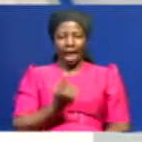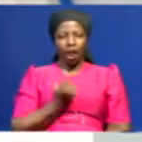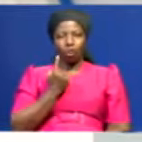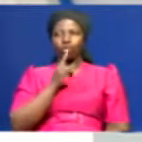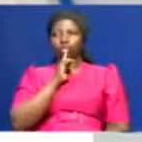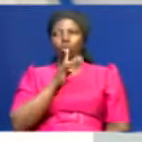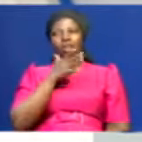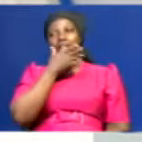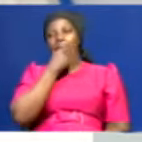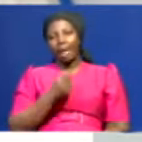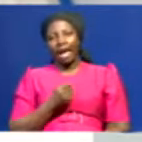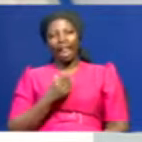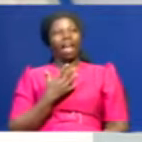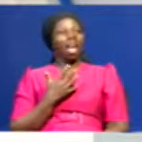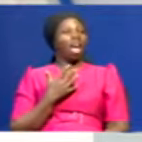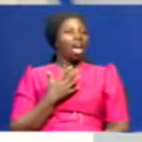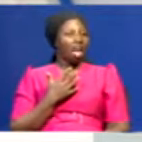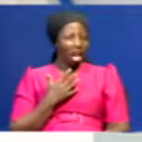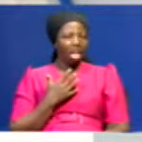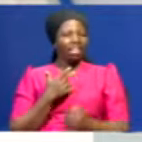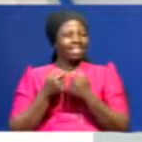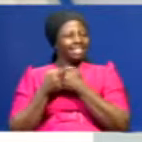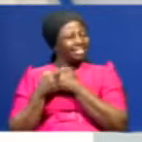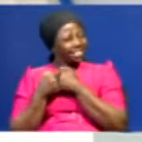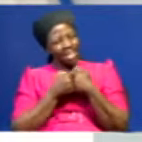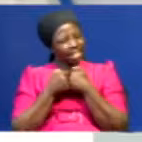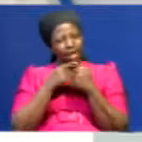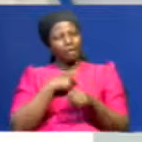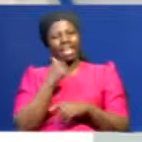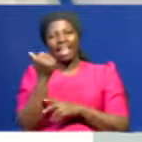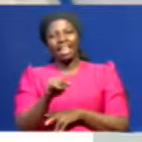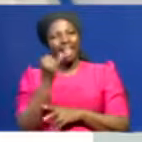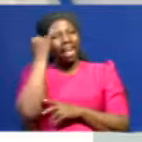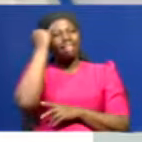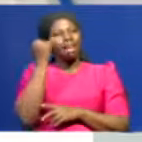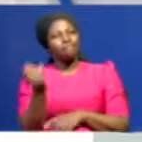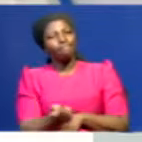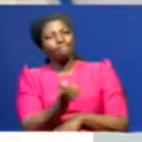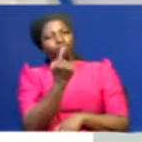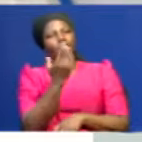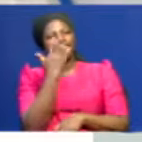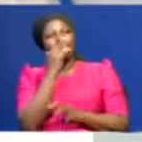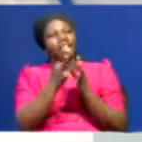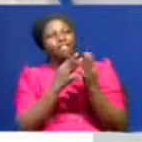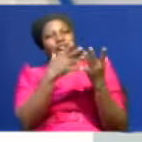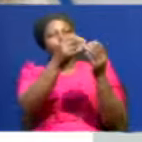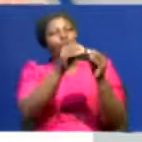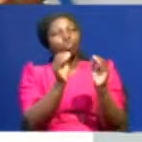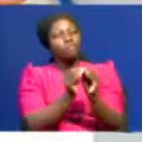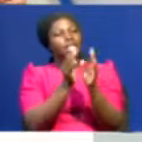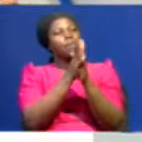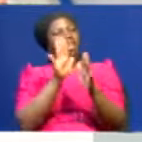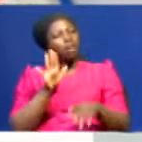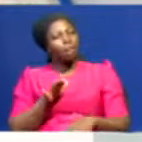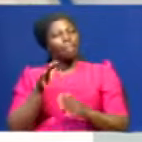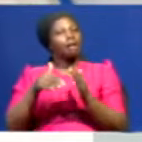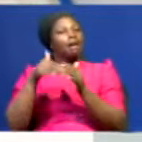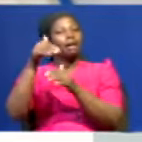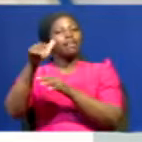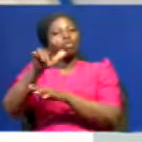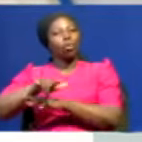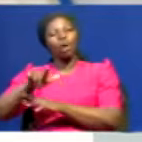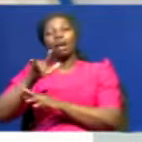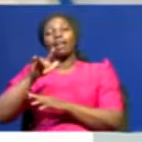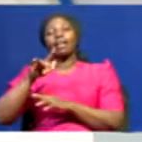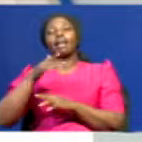me at pace. Mm. And every idea that I brought on the table, if I went to meet women, the next location, men went to